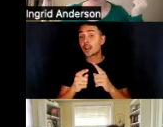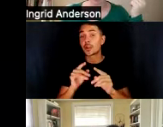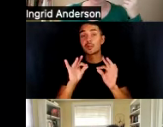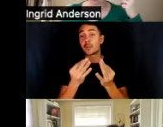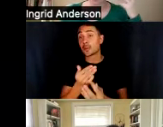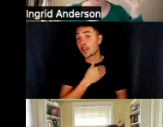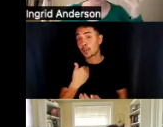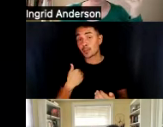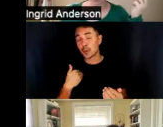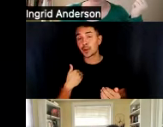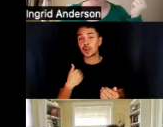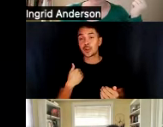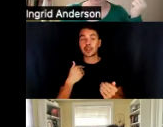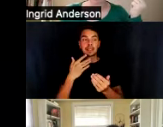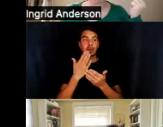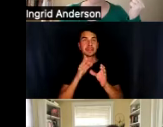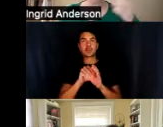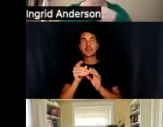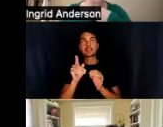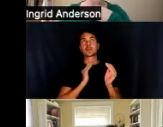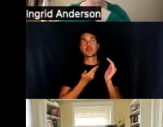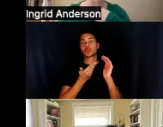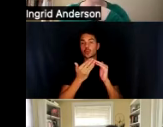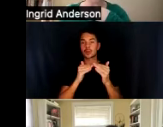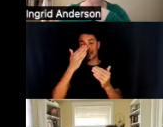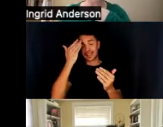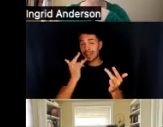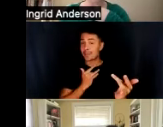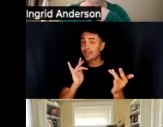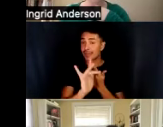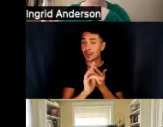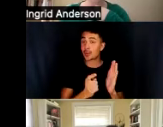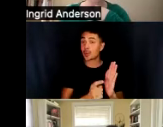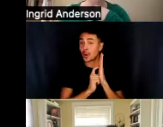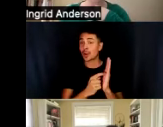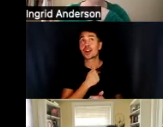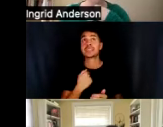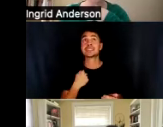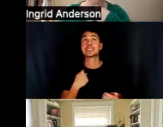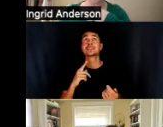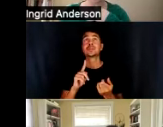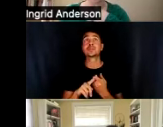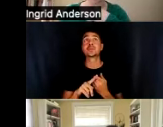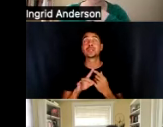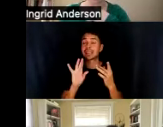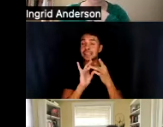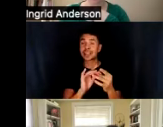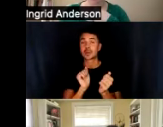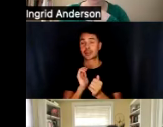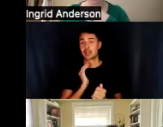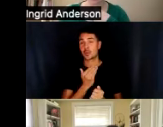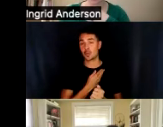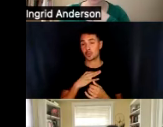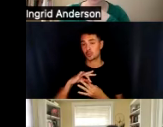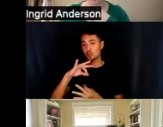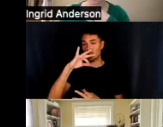member, maybe just someone in our community, because empathy does require us to connect to our own soul,